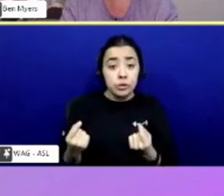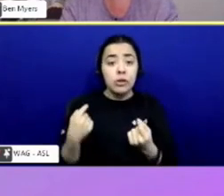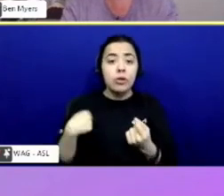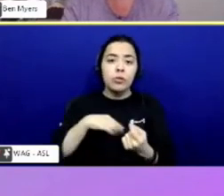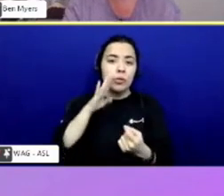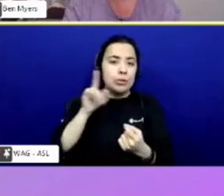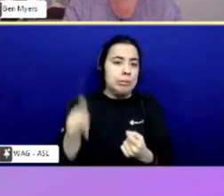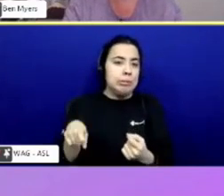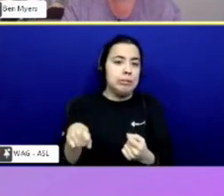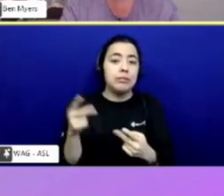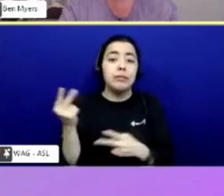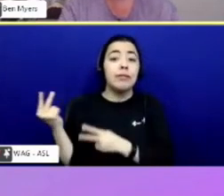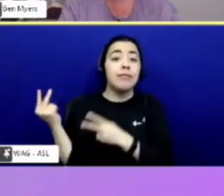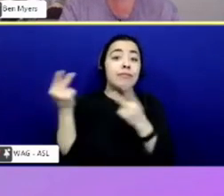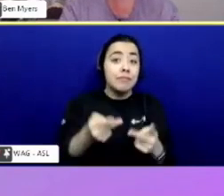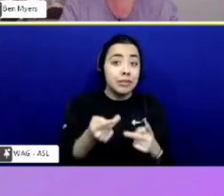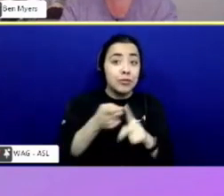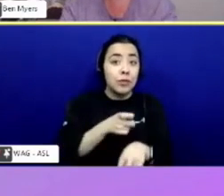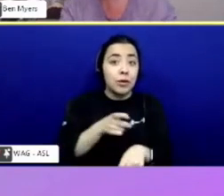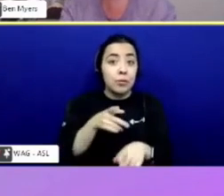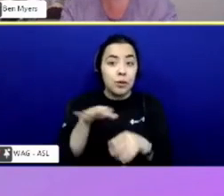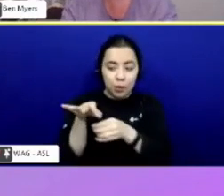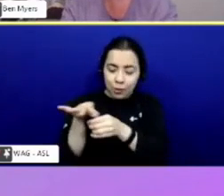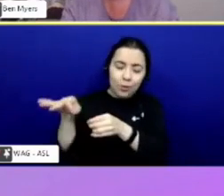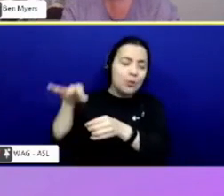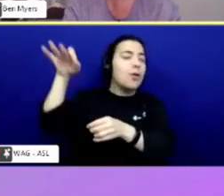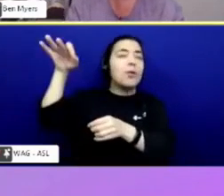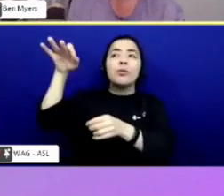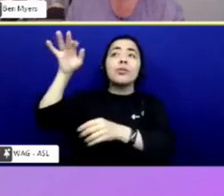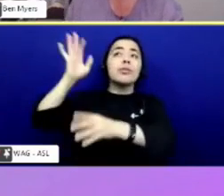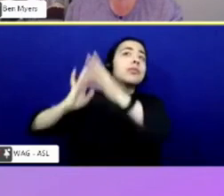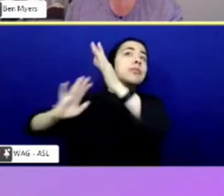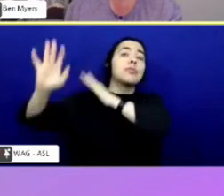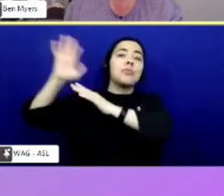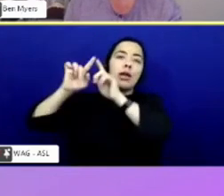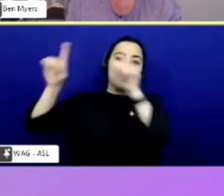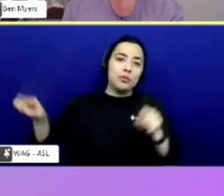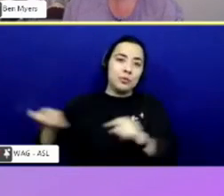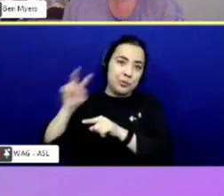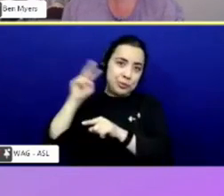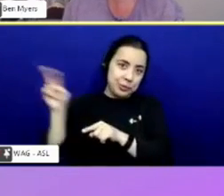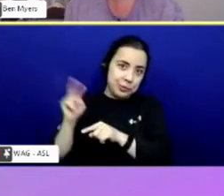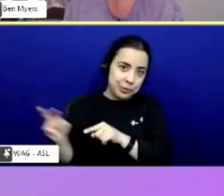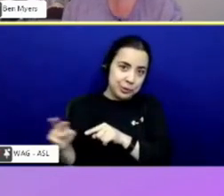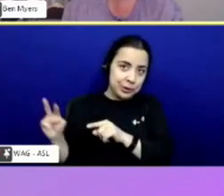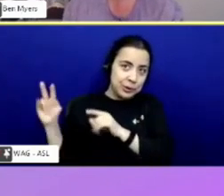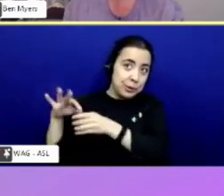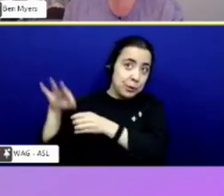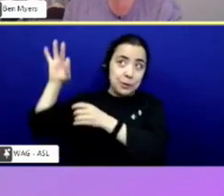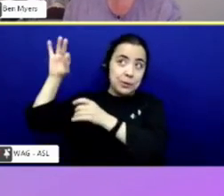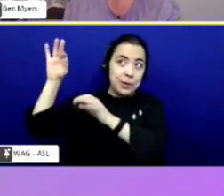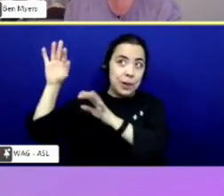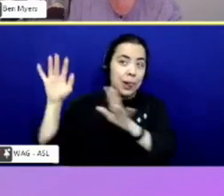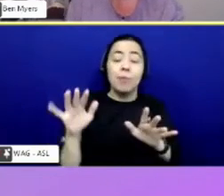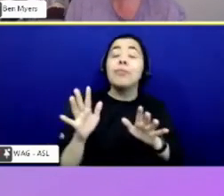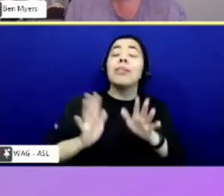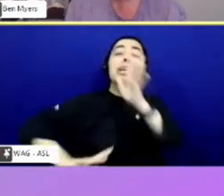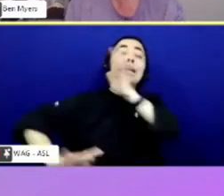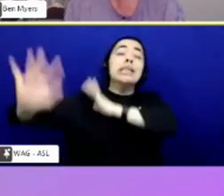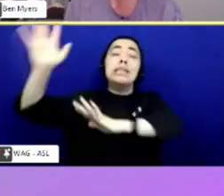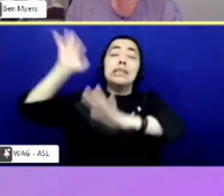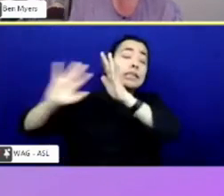going to need a visit from the ghost of screen readers past. So the first screen readers were actually built for